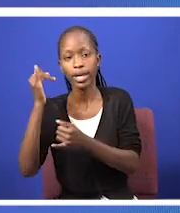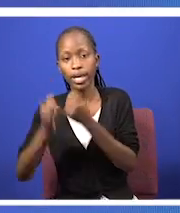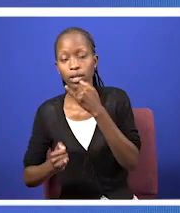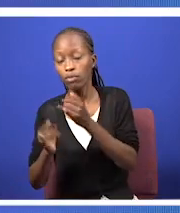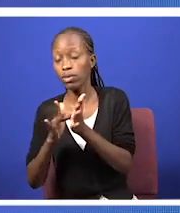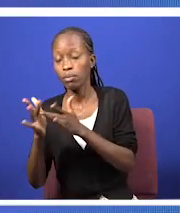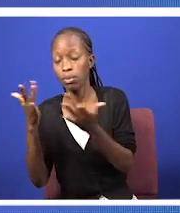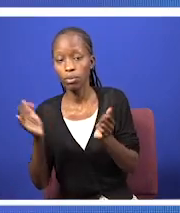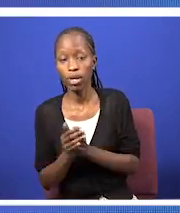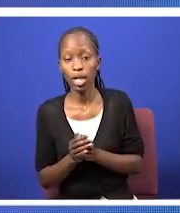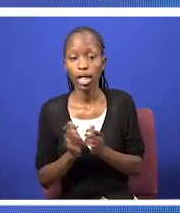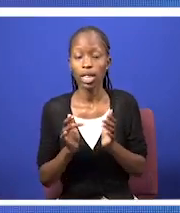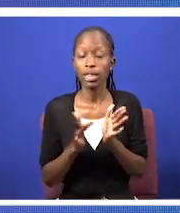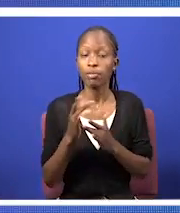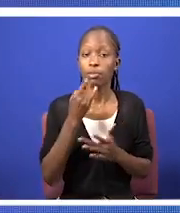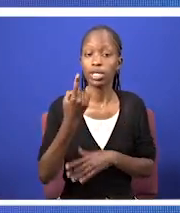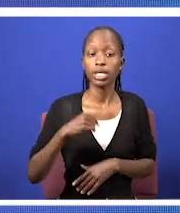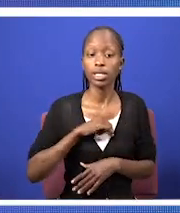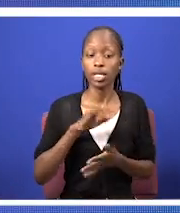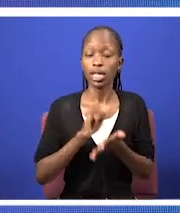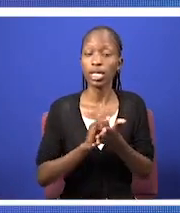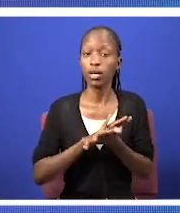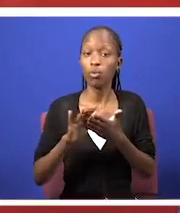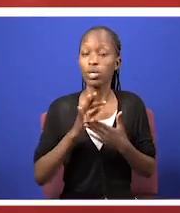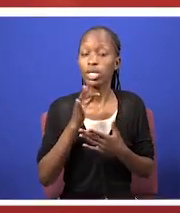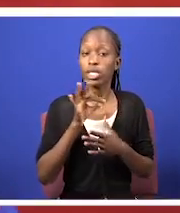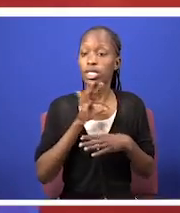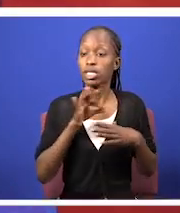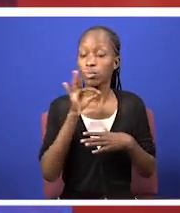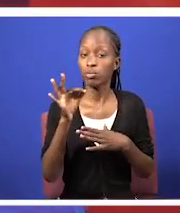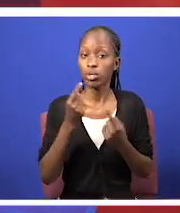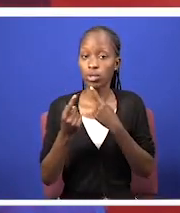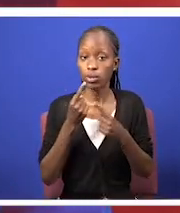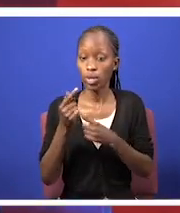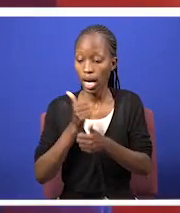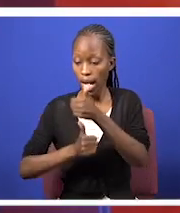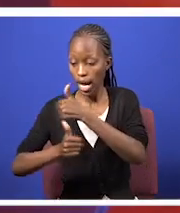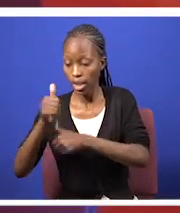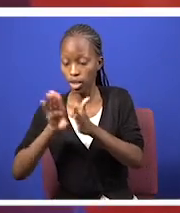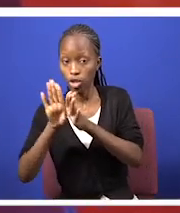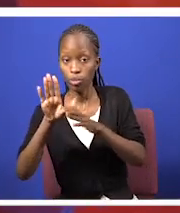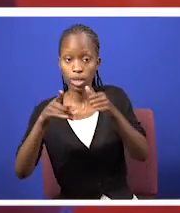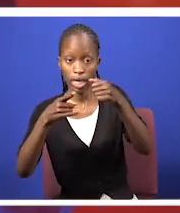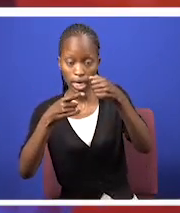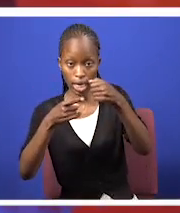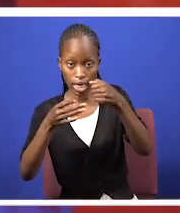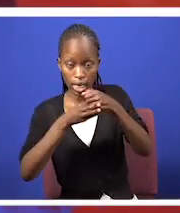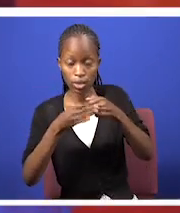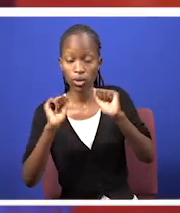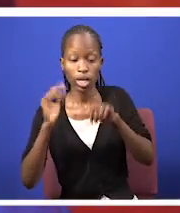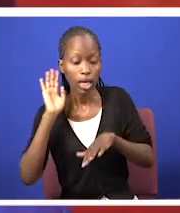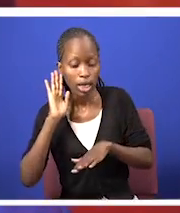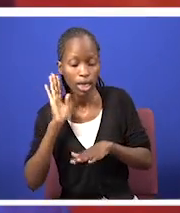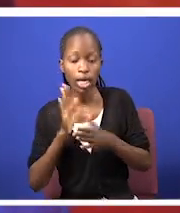his personhood. The Bible tells us that the Holy Spirit speaks. In Acts chapter 8, we hear